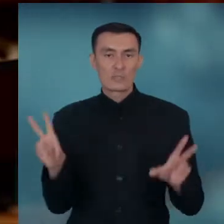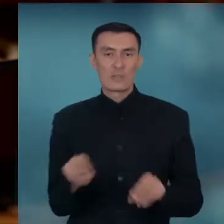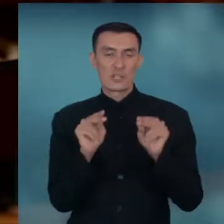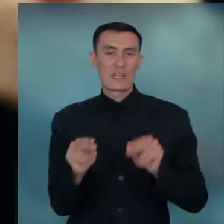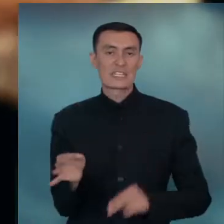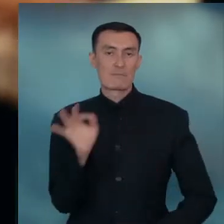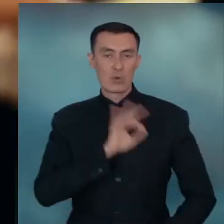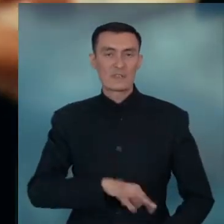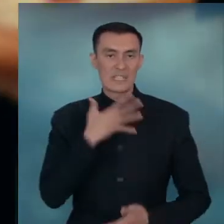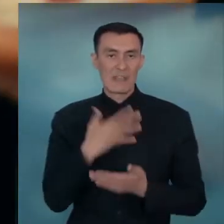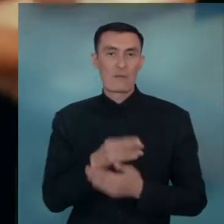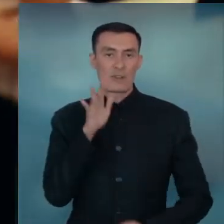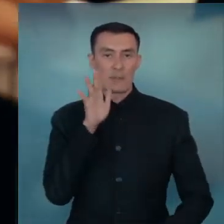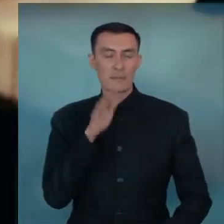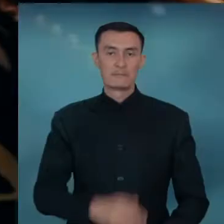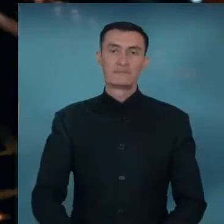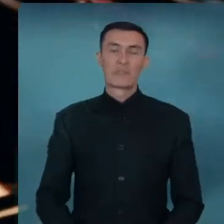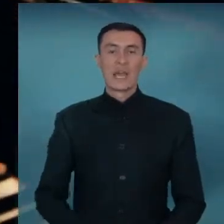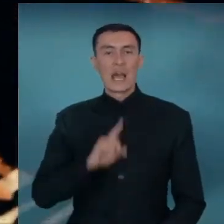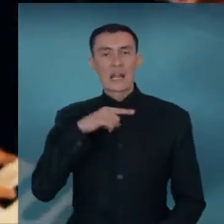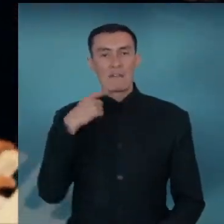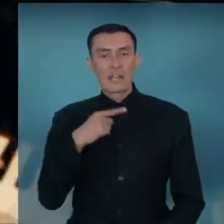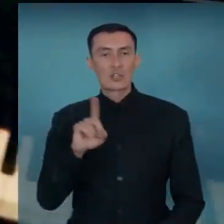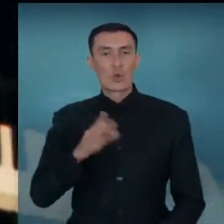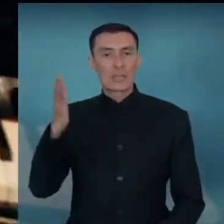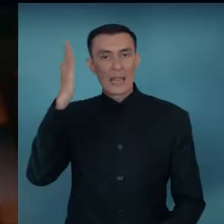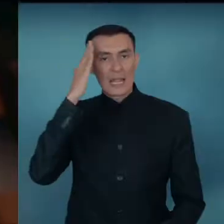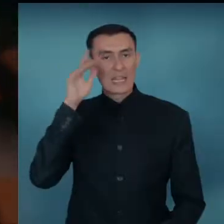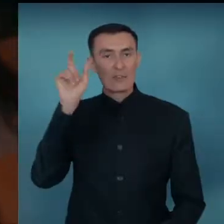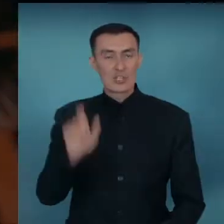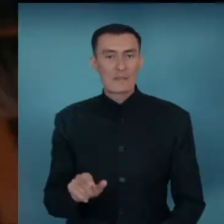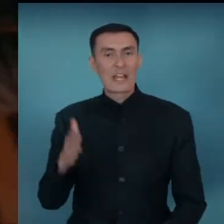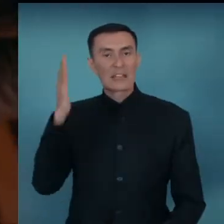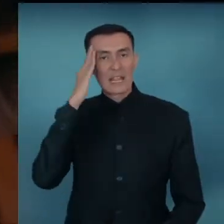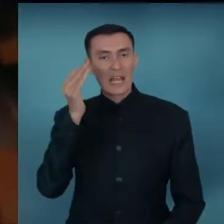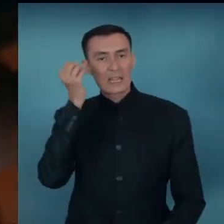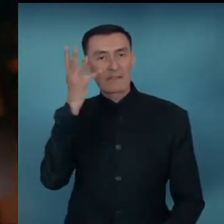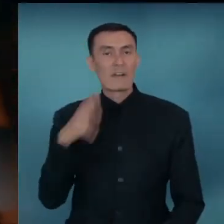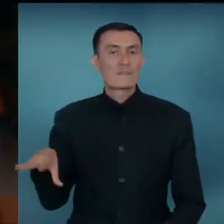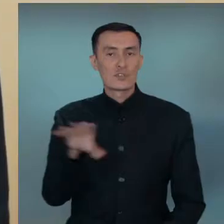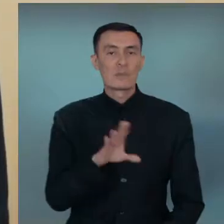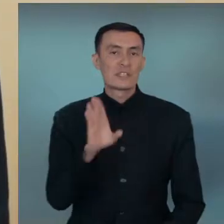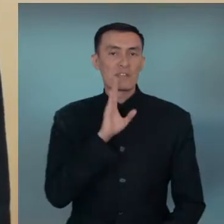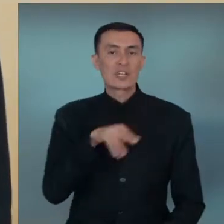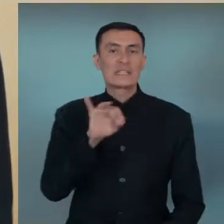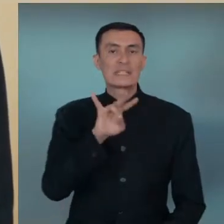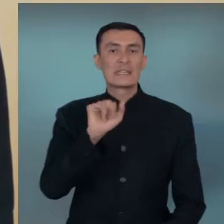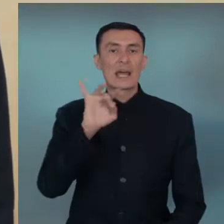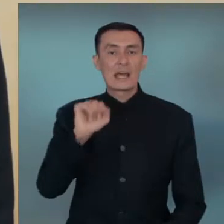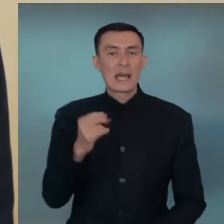One can say that a gifted person is gifted in everything. Dinara is good confirmation of these words.